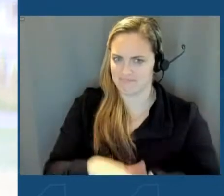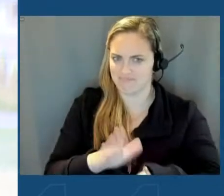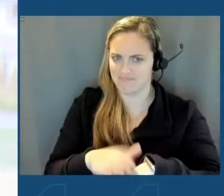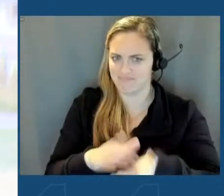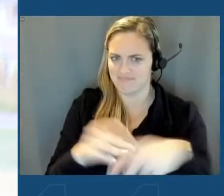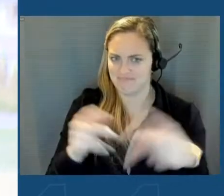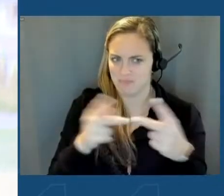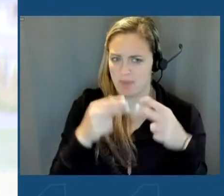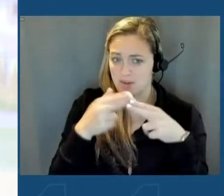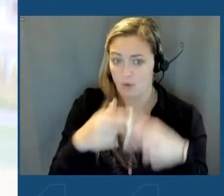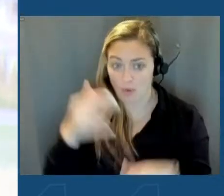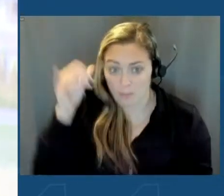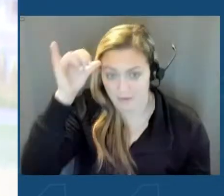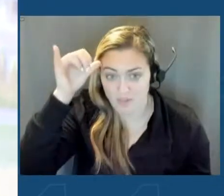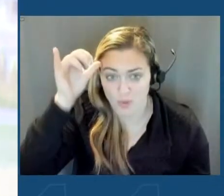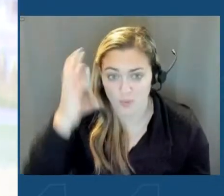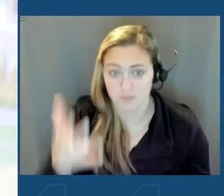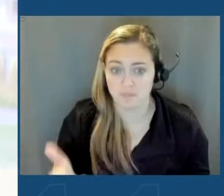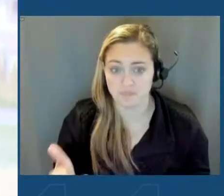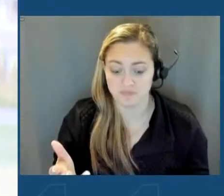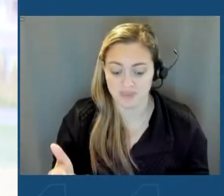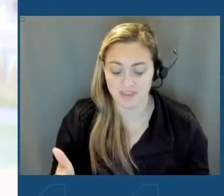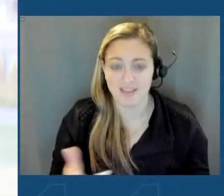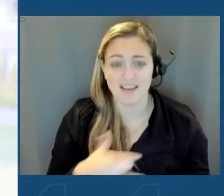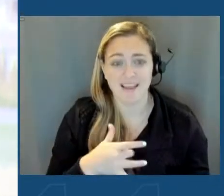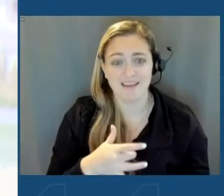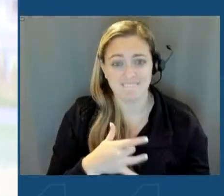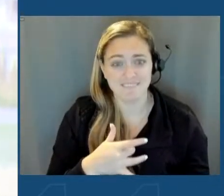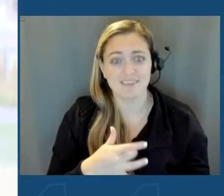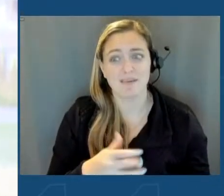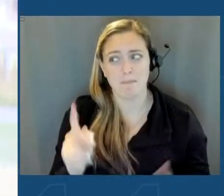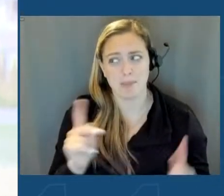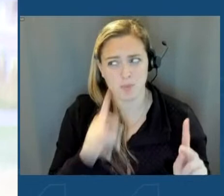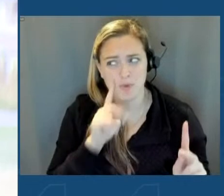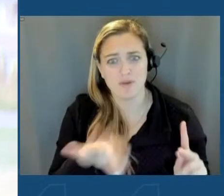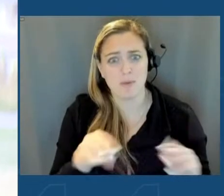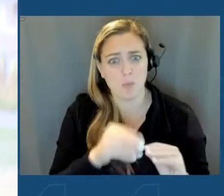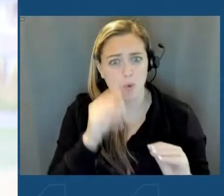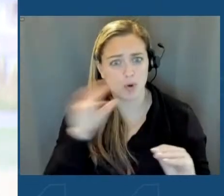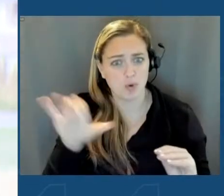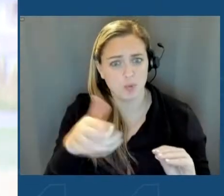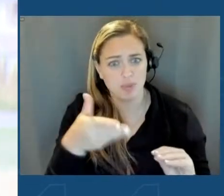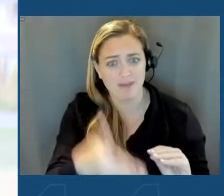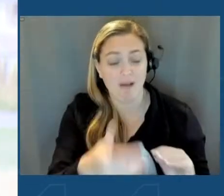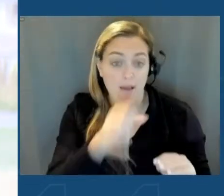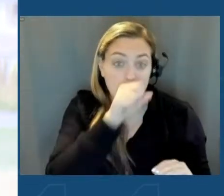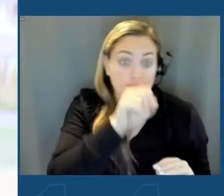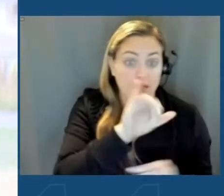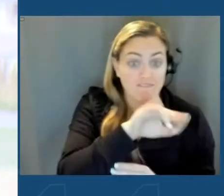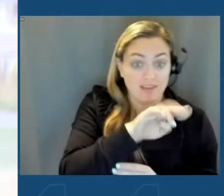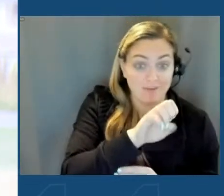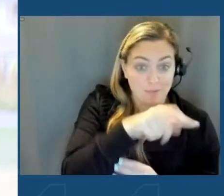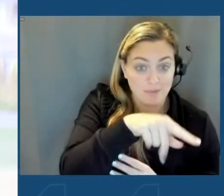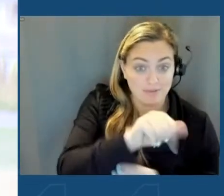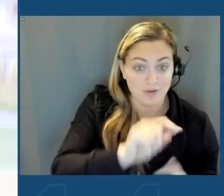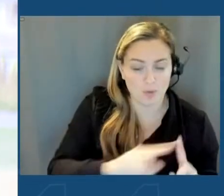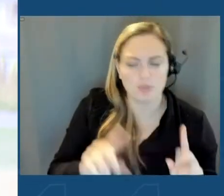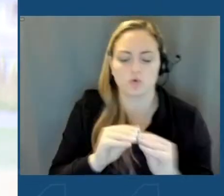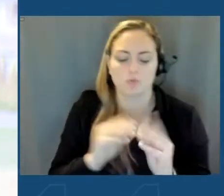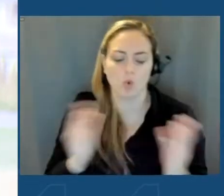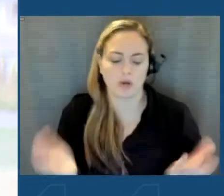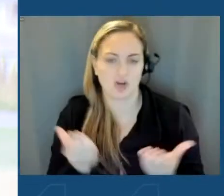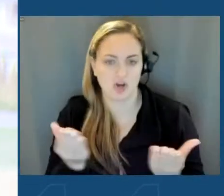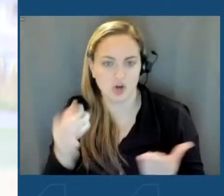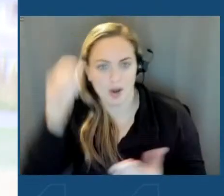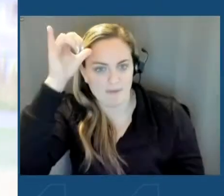place called Buffalo. And I have a feeling that people will find a lot more to do. And I love Erie, Pennsylvania, but there's a lot more to do here. But we